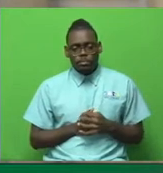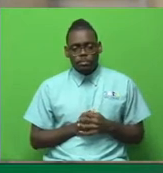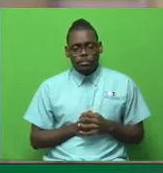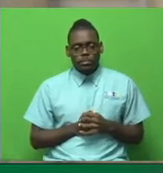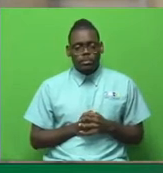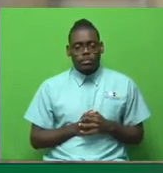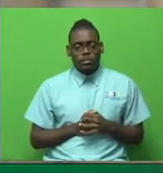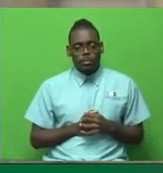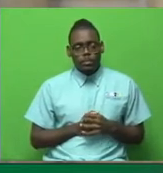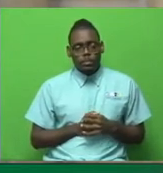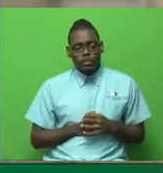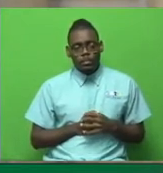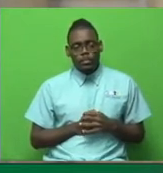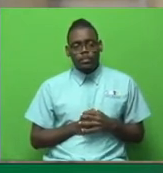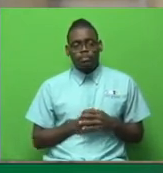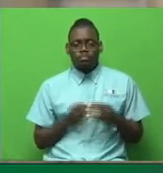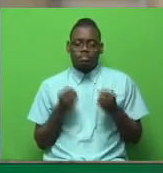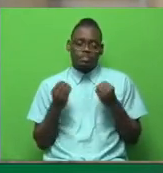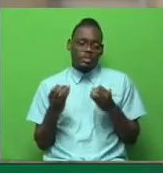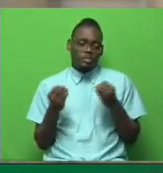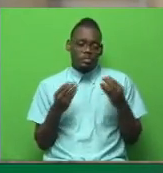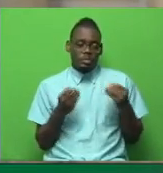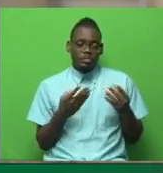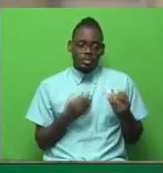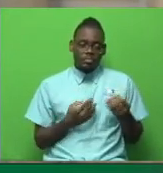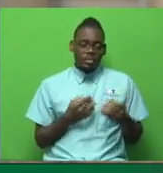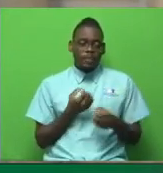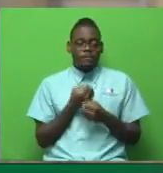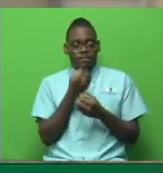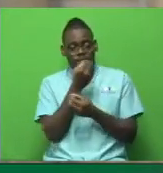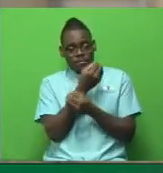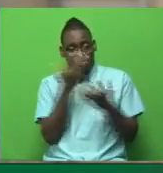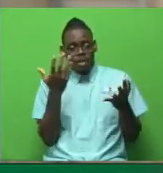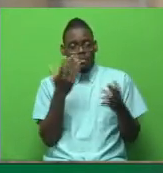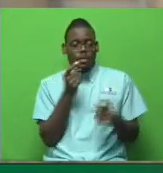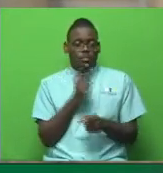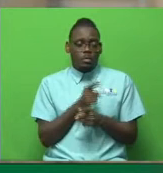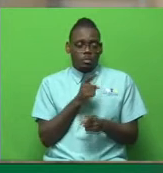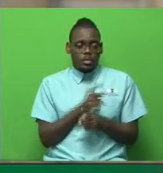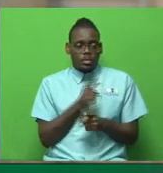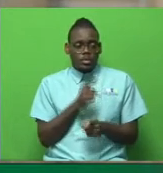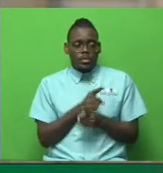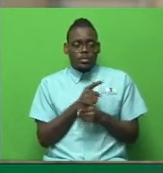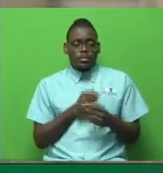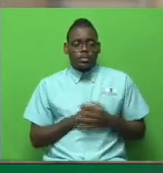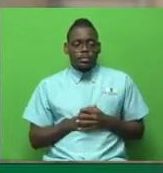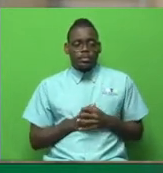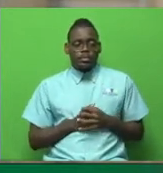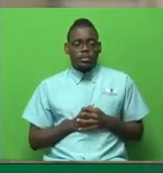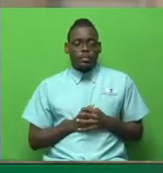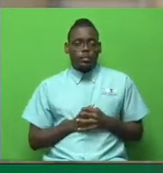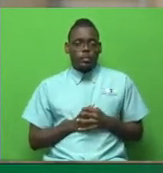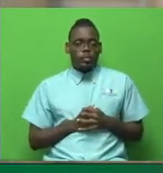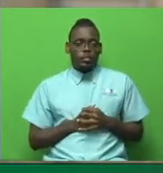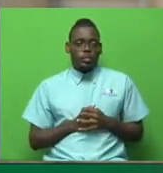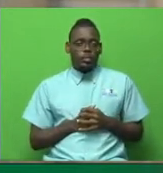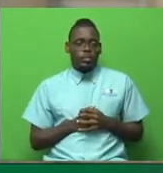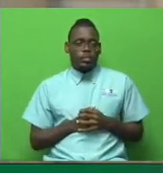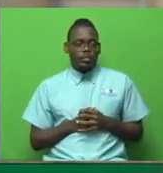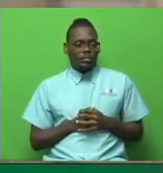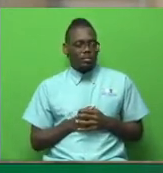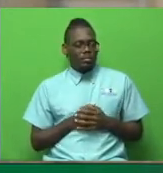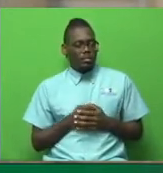facts have been skewed and obfuscated by several economic massacreaders of the any